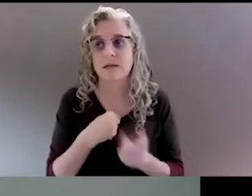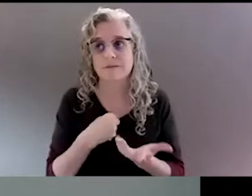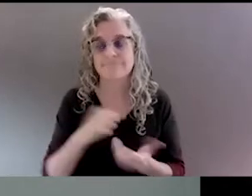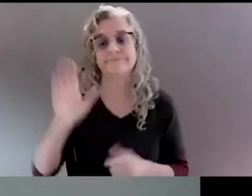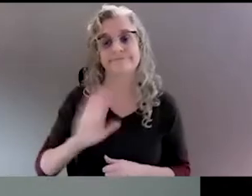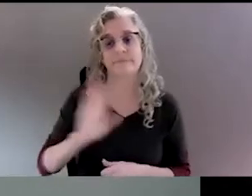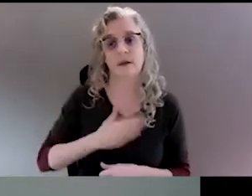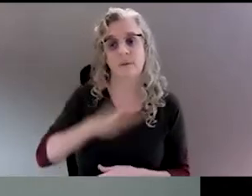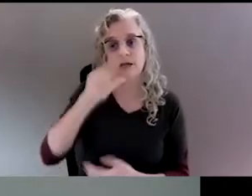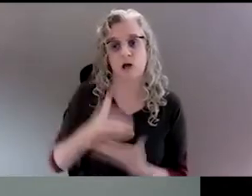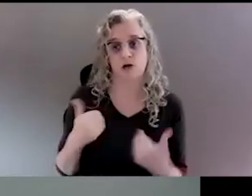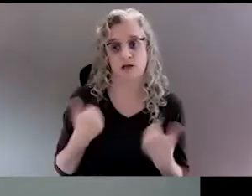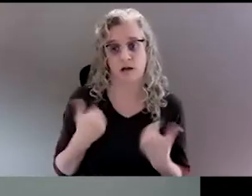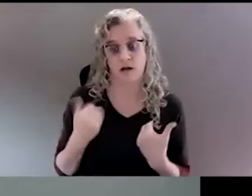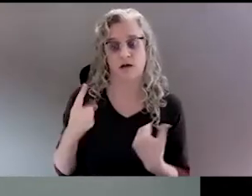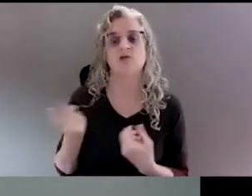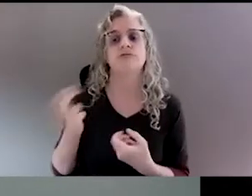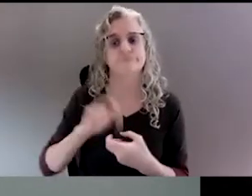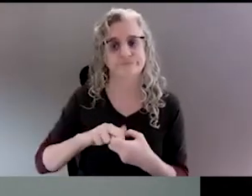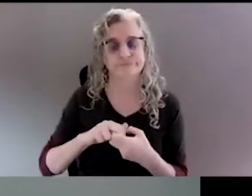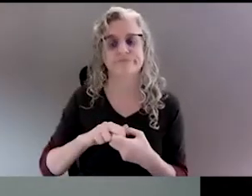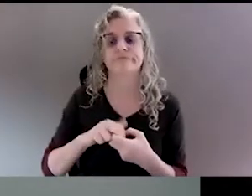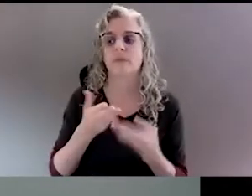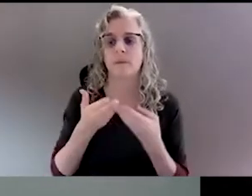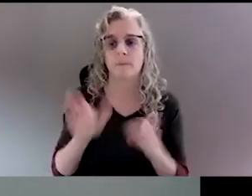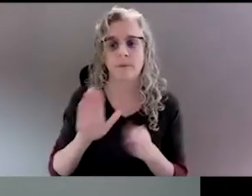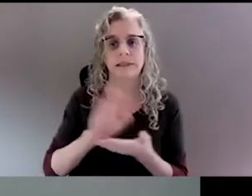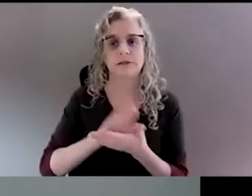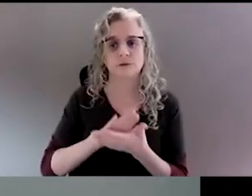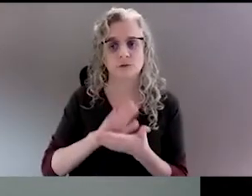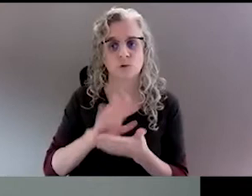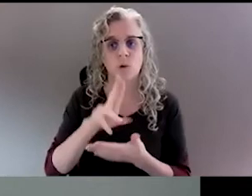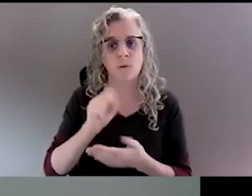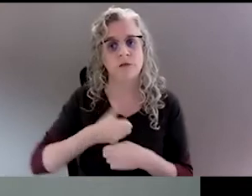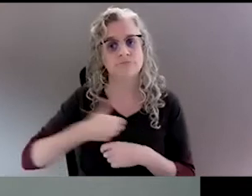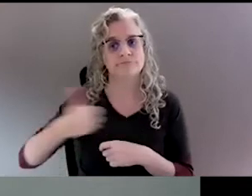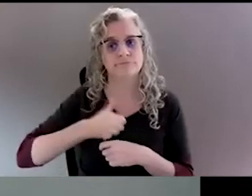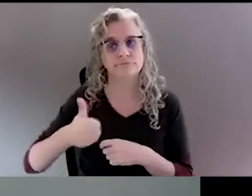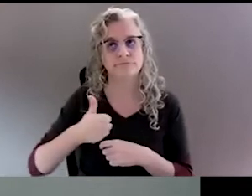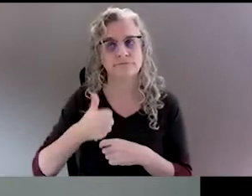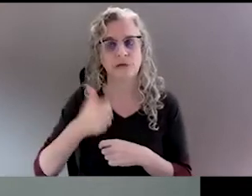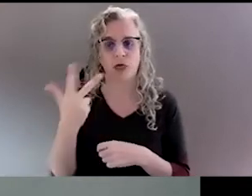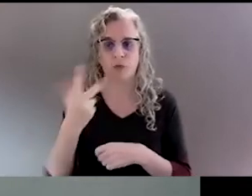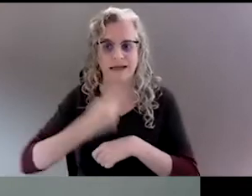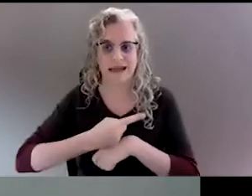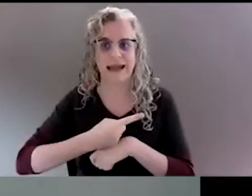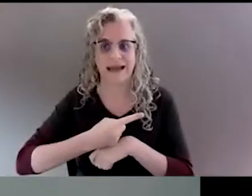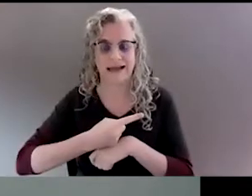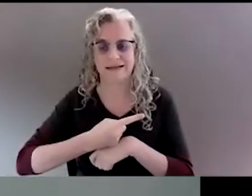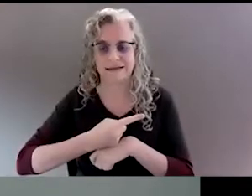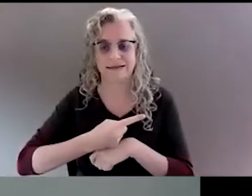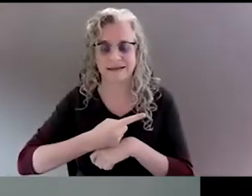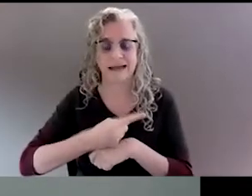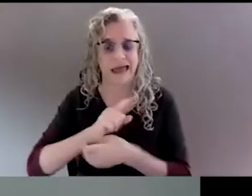the public school bus and 3 days out of 5, the school bus was late and it made me late